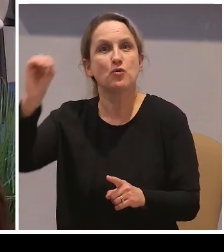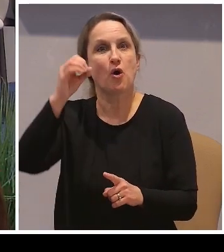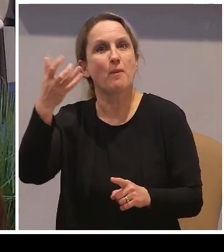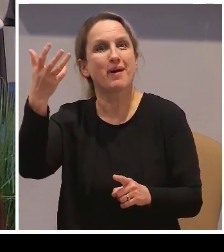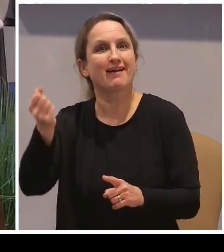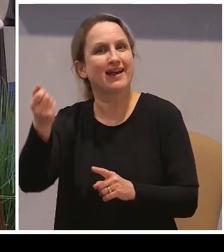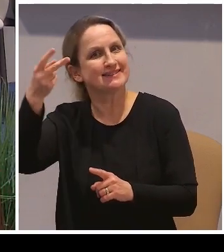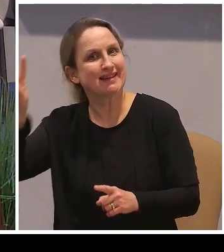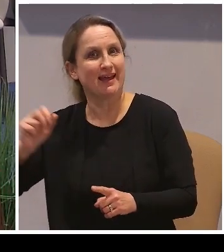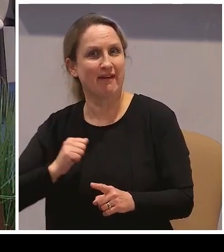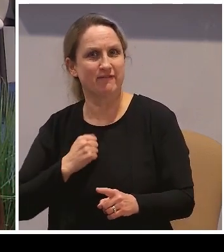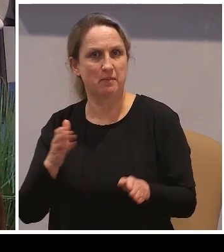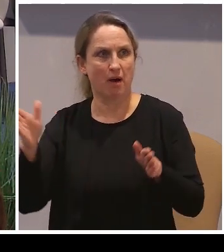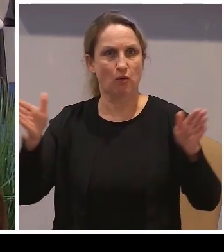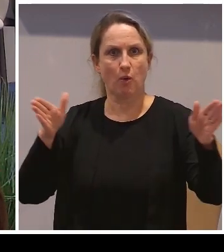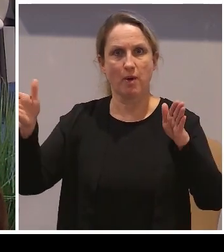Roche's portfolio.